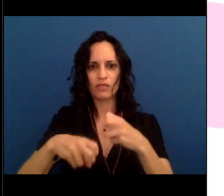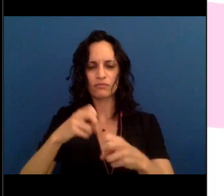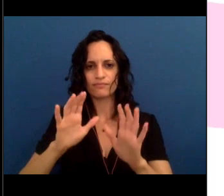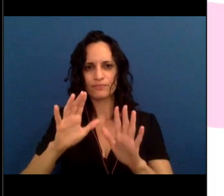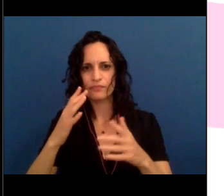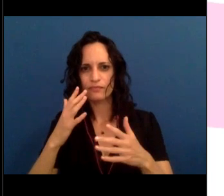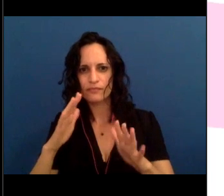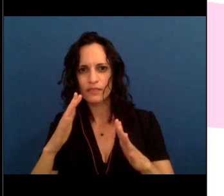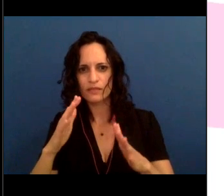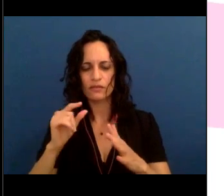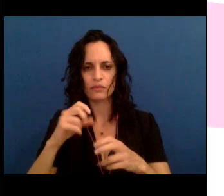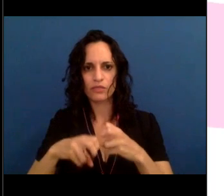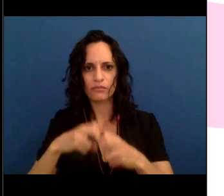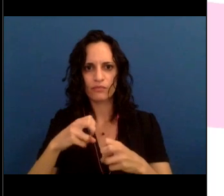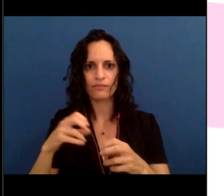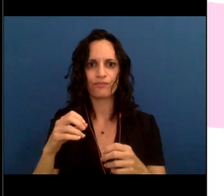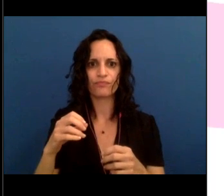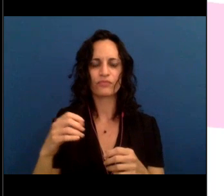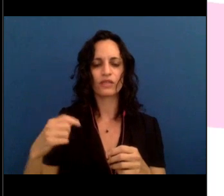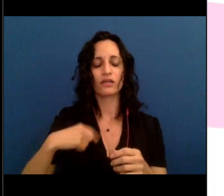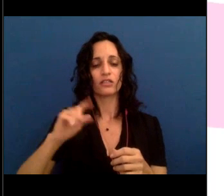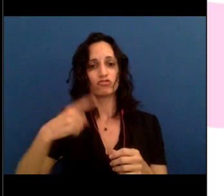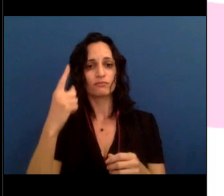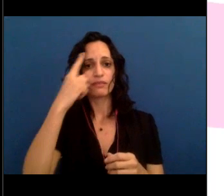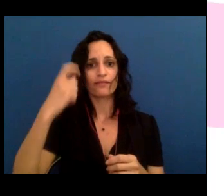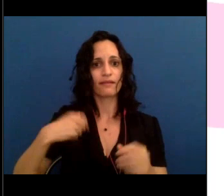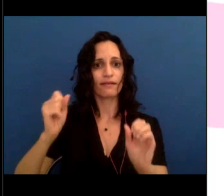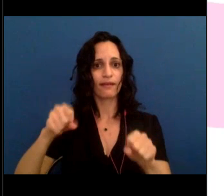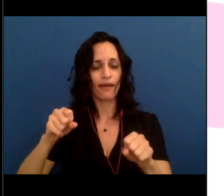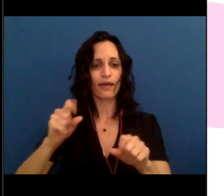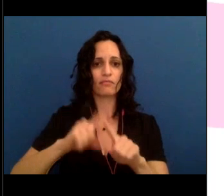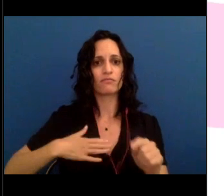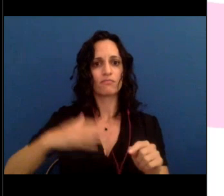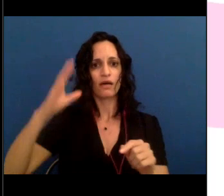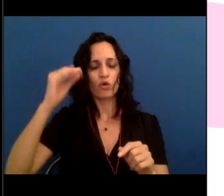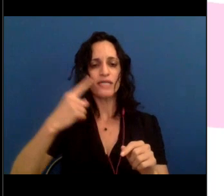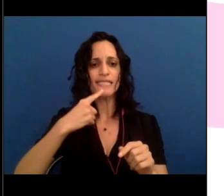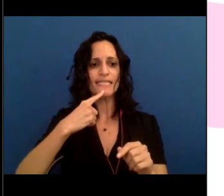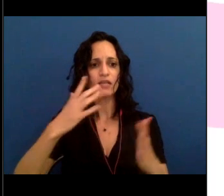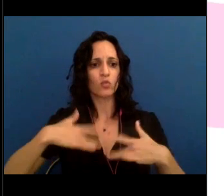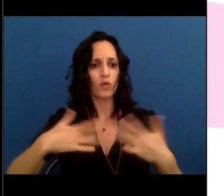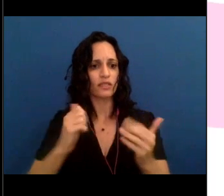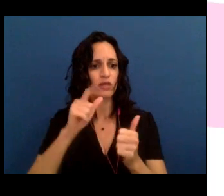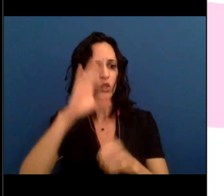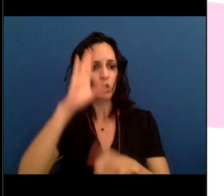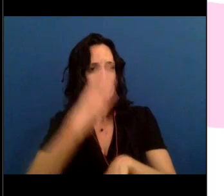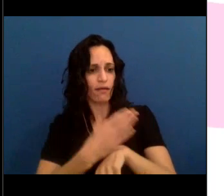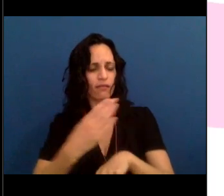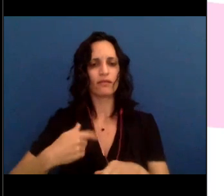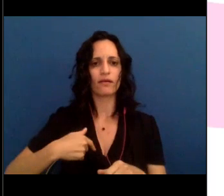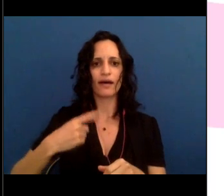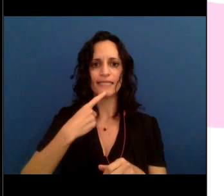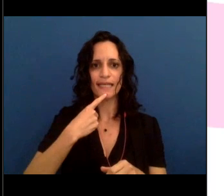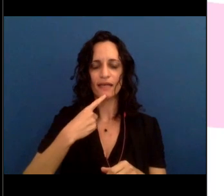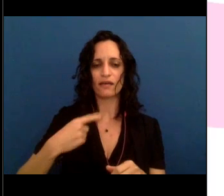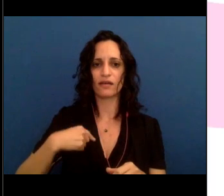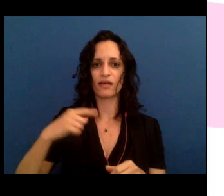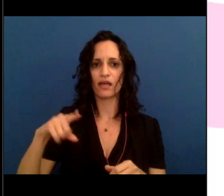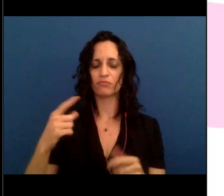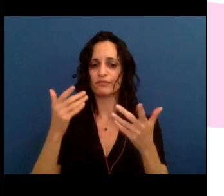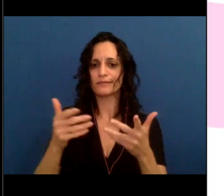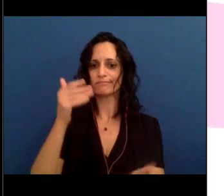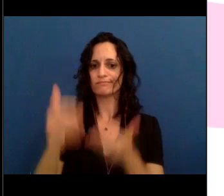I switch it up just because I can. So when my boy says, what's good with you, son? I say, I just fall out with them people, but I